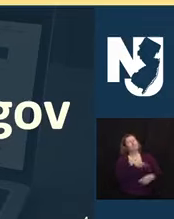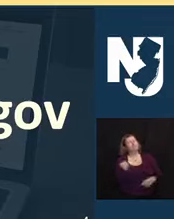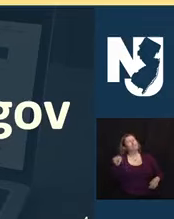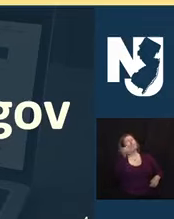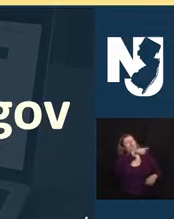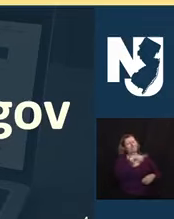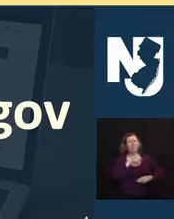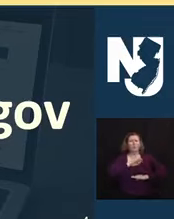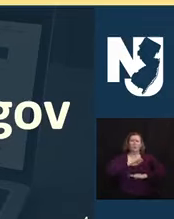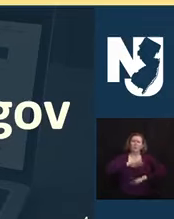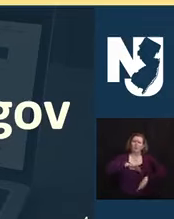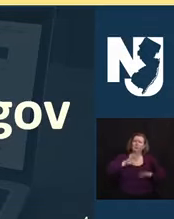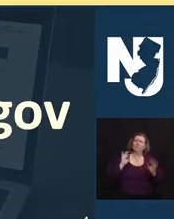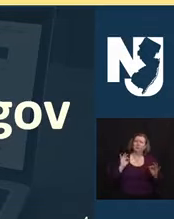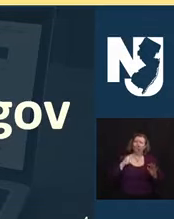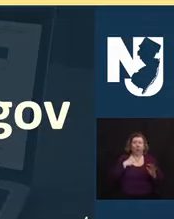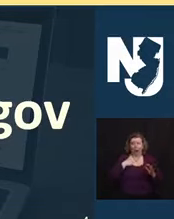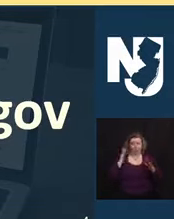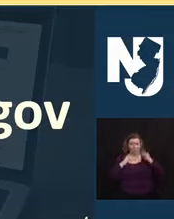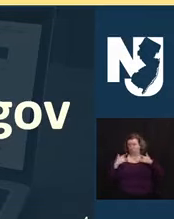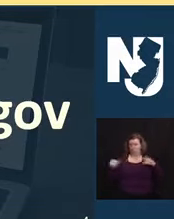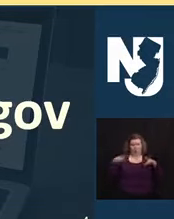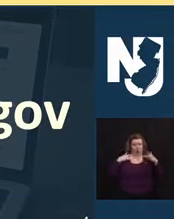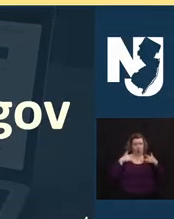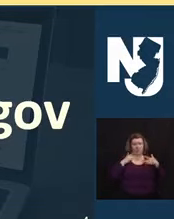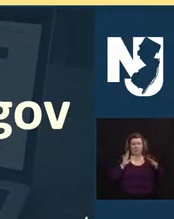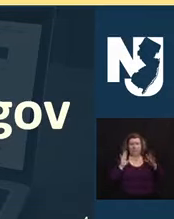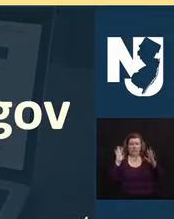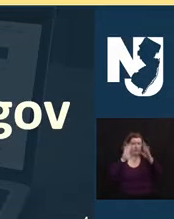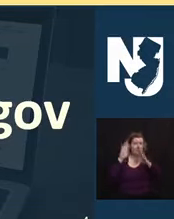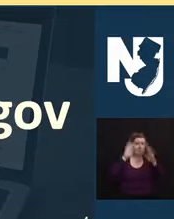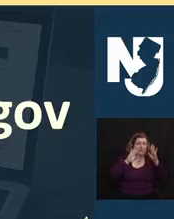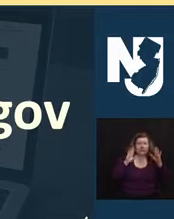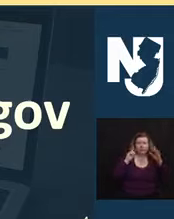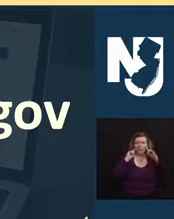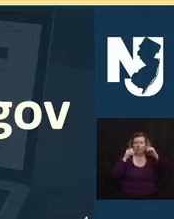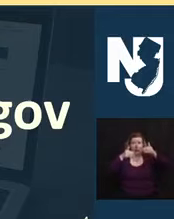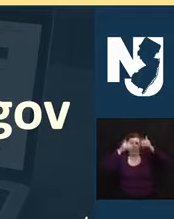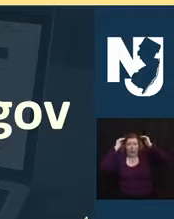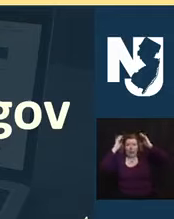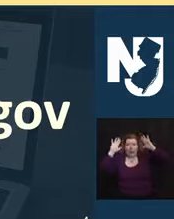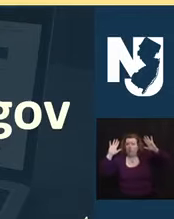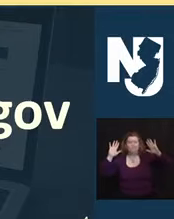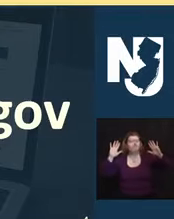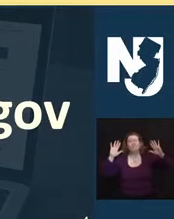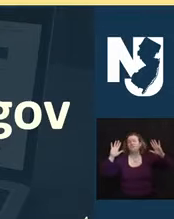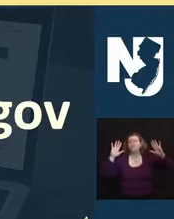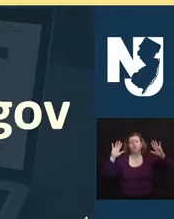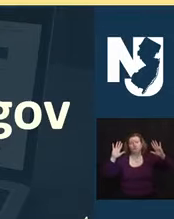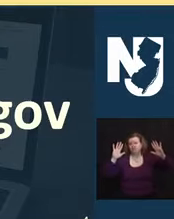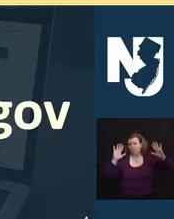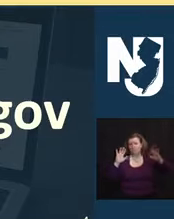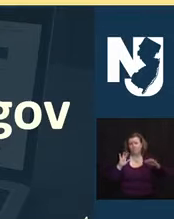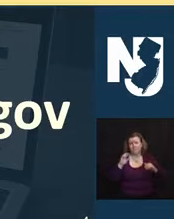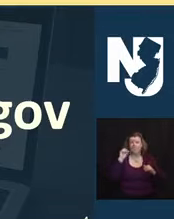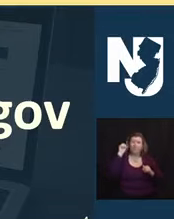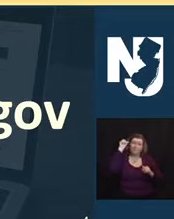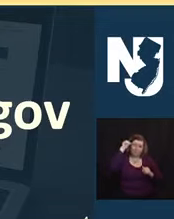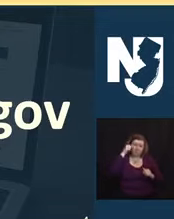hospital systems were going to be overwhelmed in April and May last year. And our numbers of beds, I'll never forget it, peaked